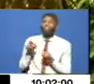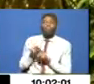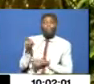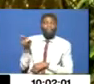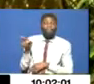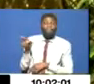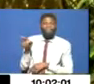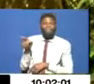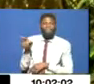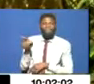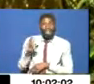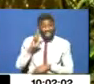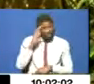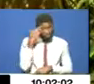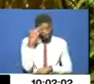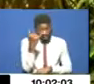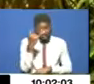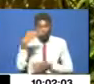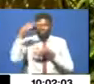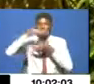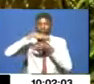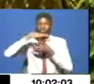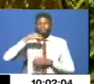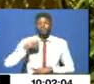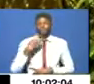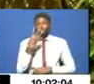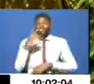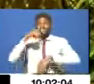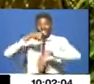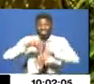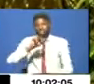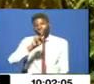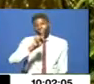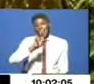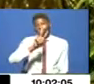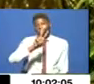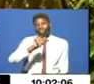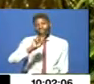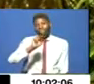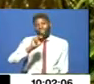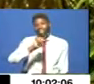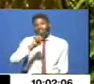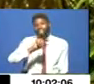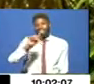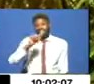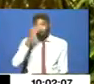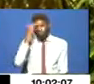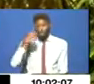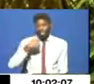the reason I was elected four times in Kwanza is being humble,